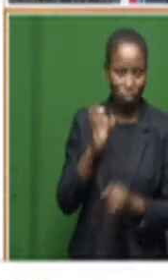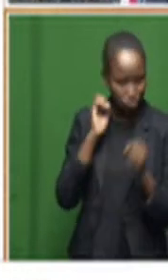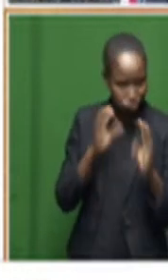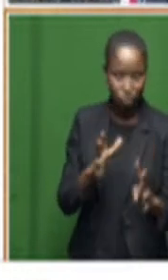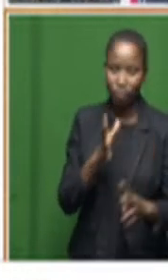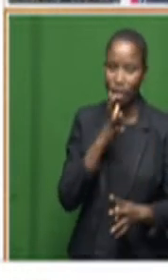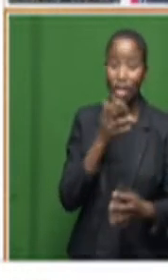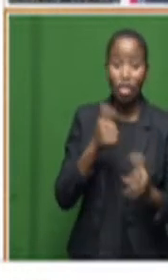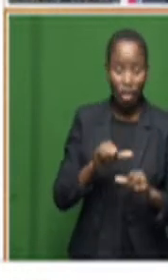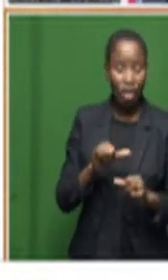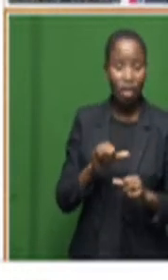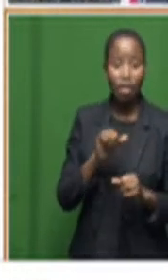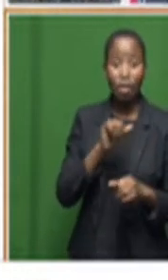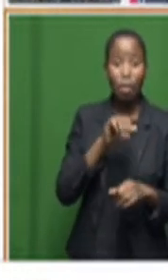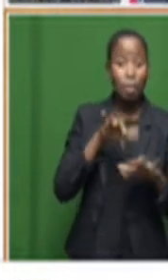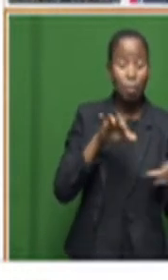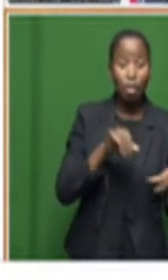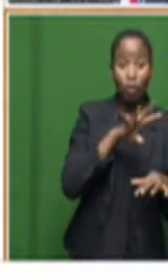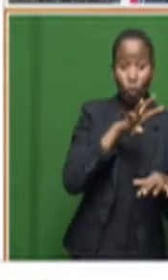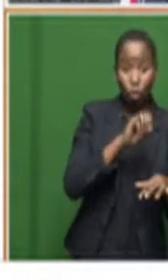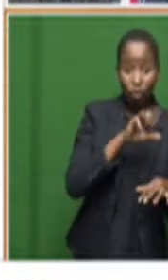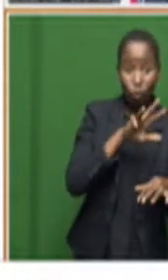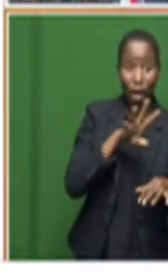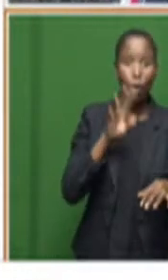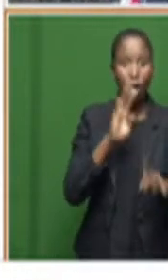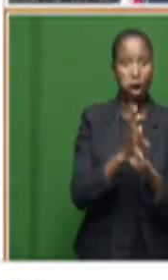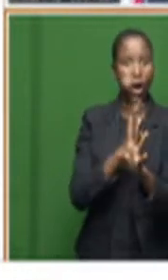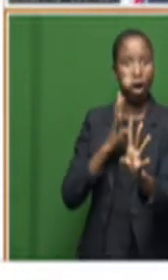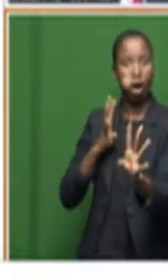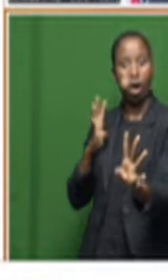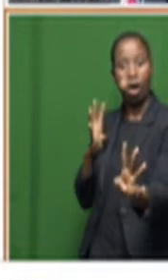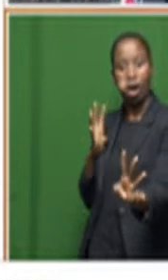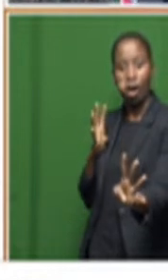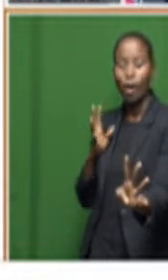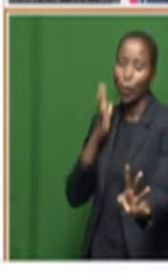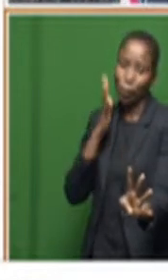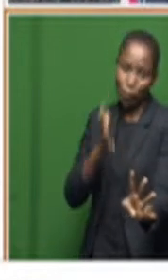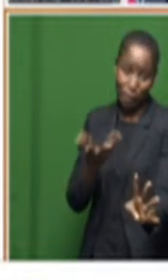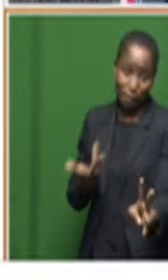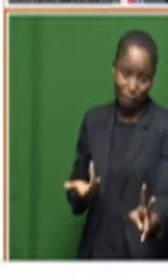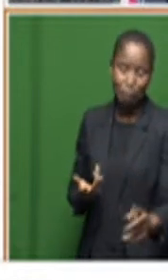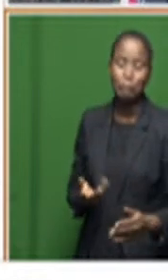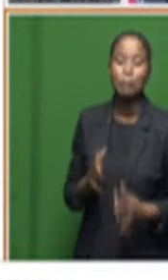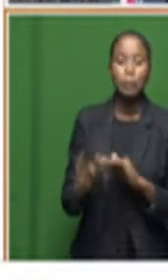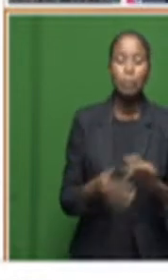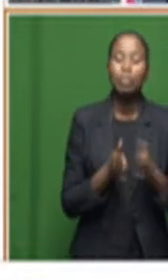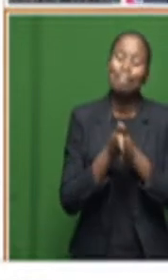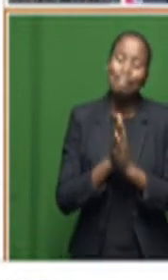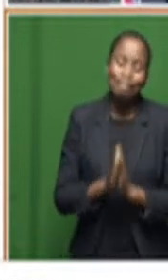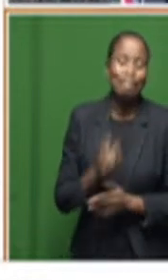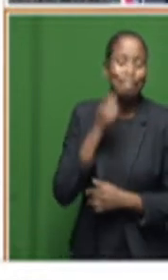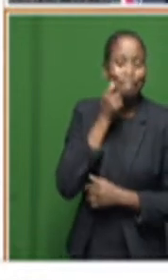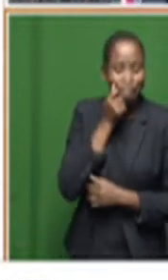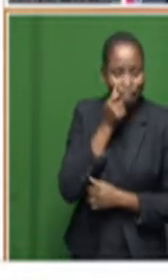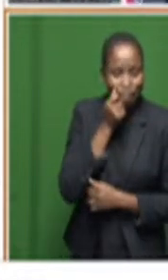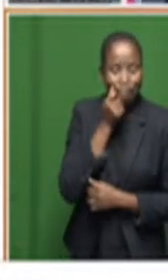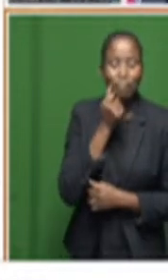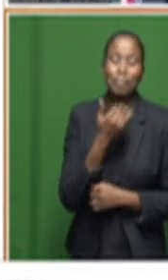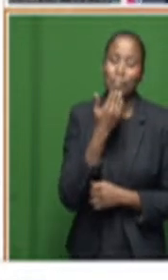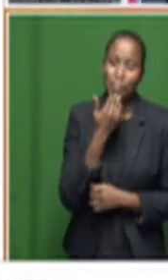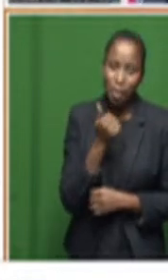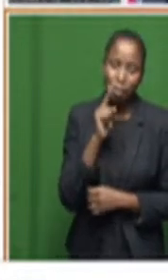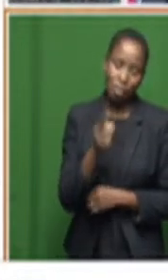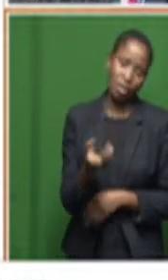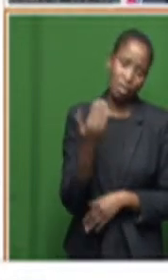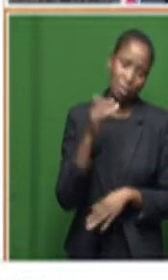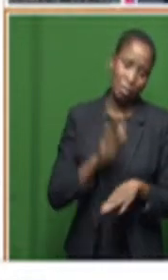to 49-year-olds are going to wait in longer queues once more. And a last appeal to men to not trail the women in